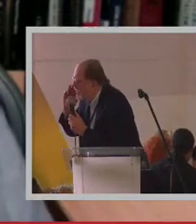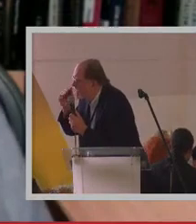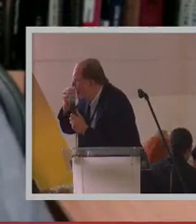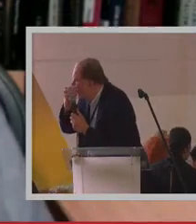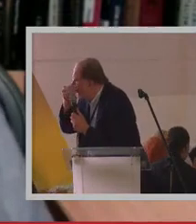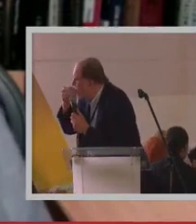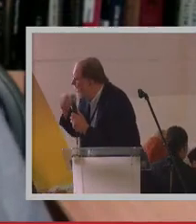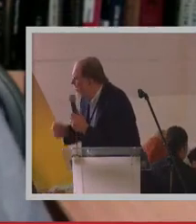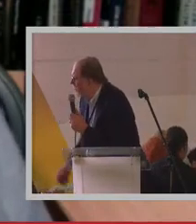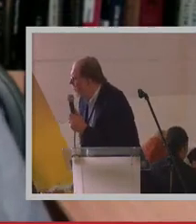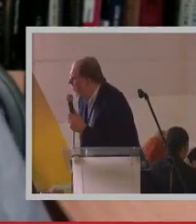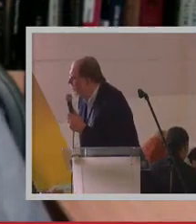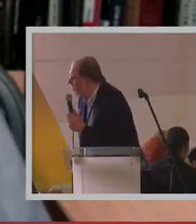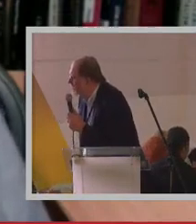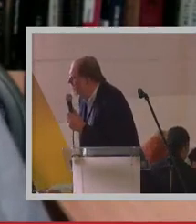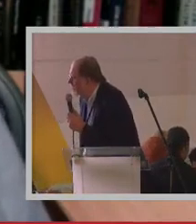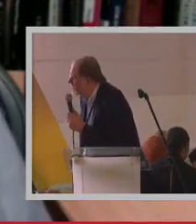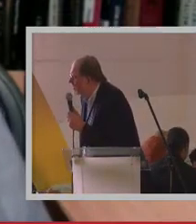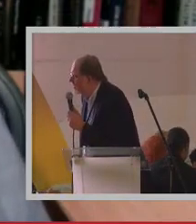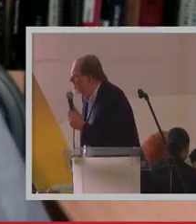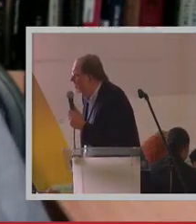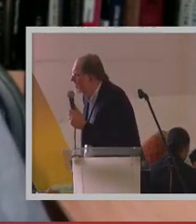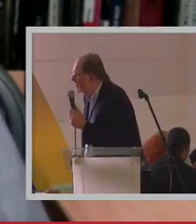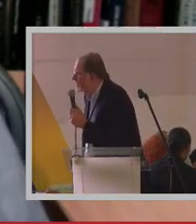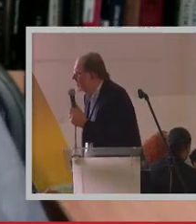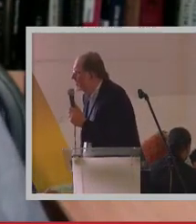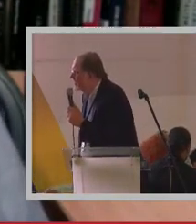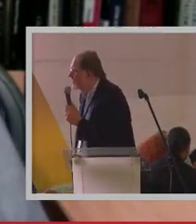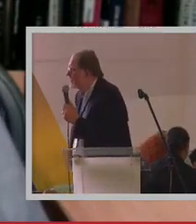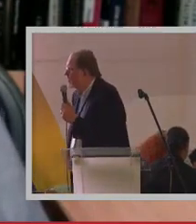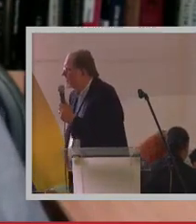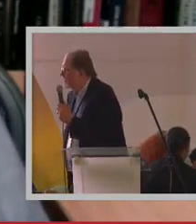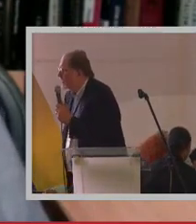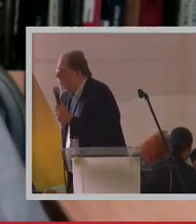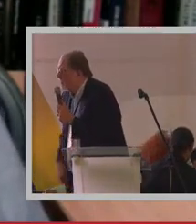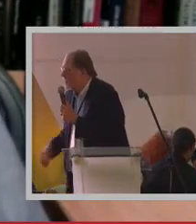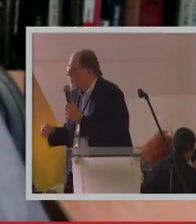rarely through the benevolence of authority.